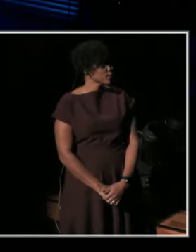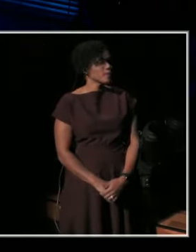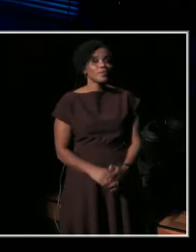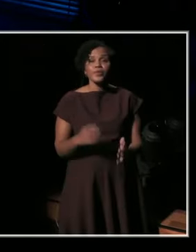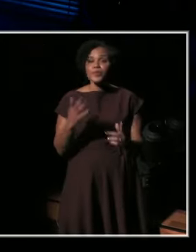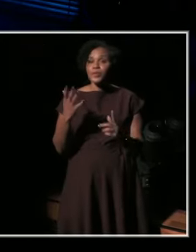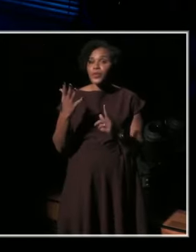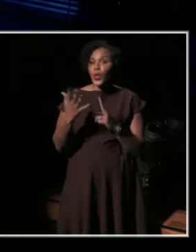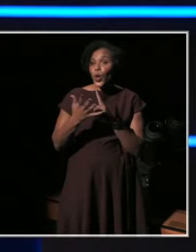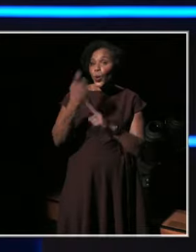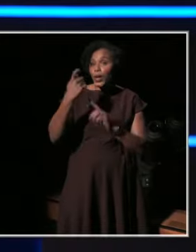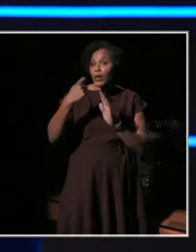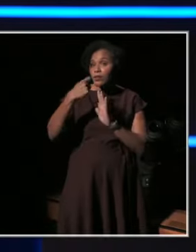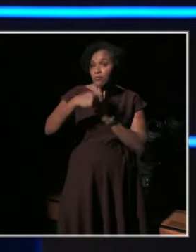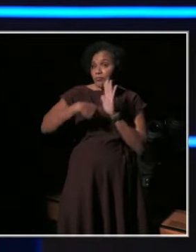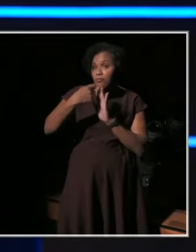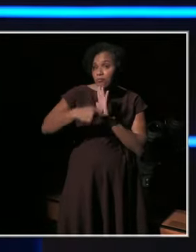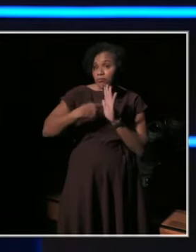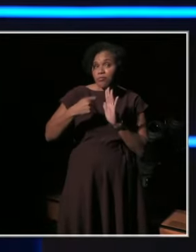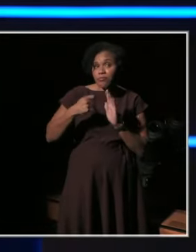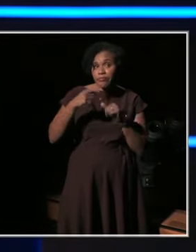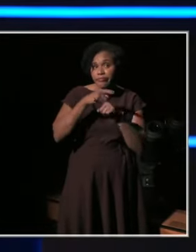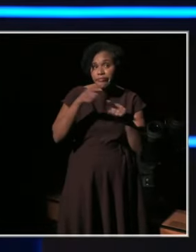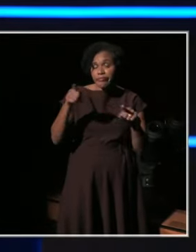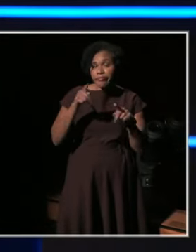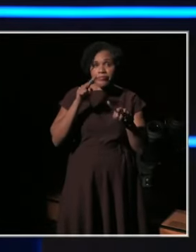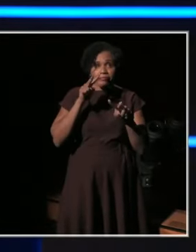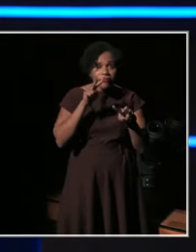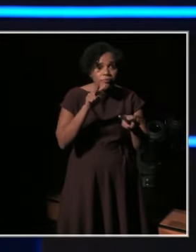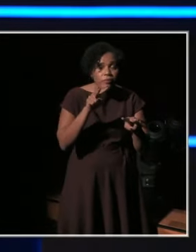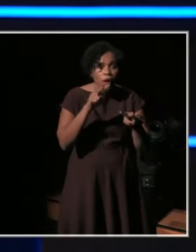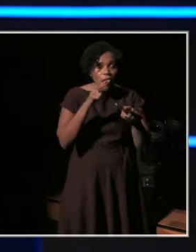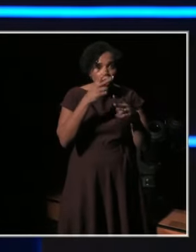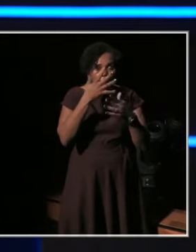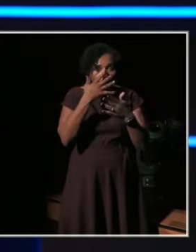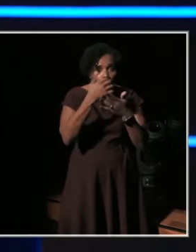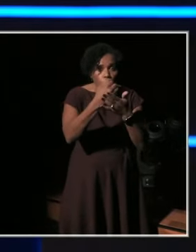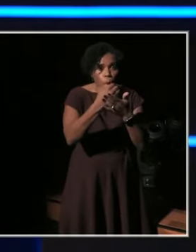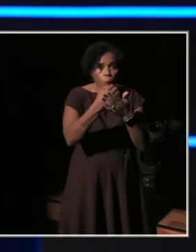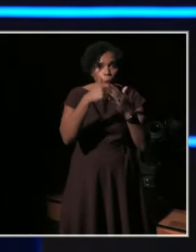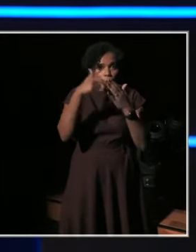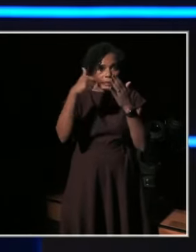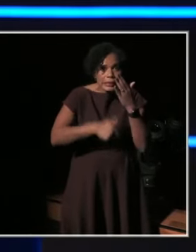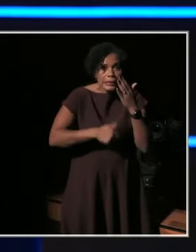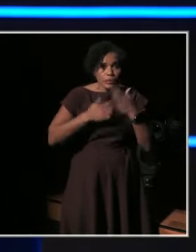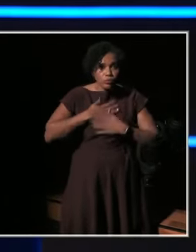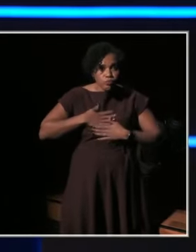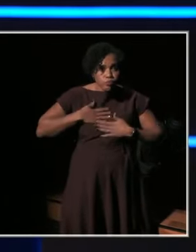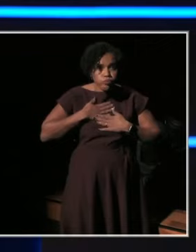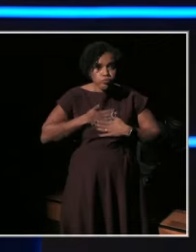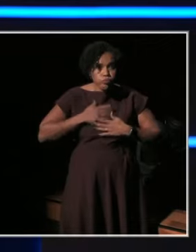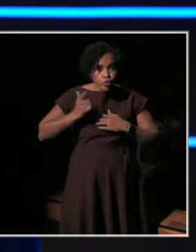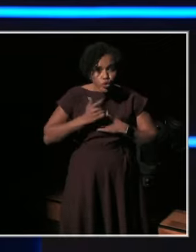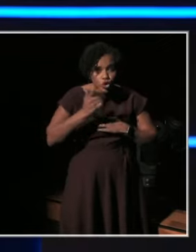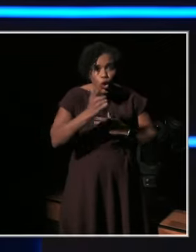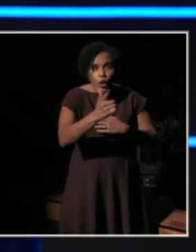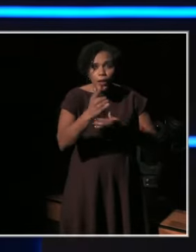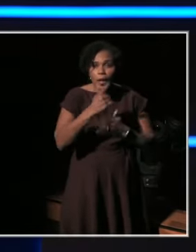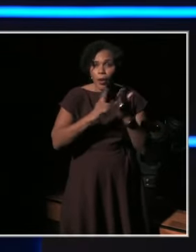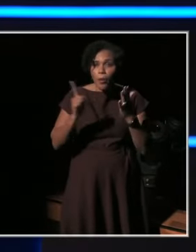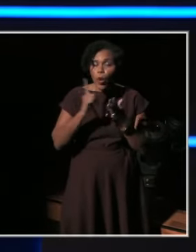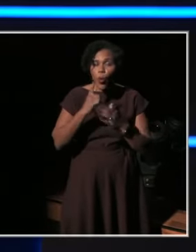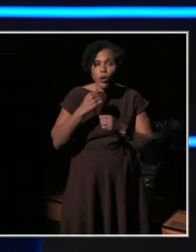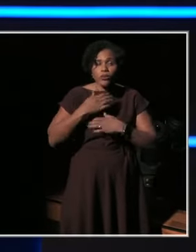The winning film takes viewers on a deeply personal journey. It's a story about grief and